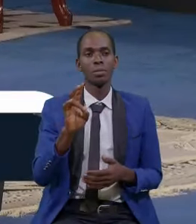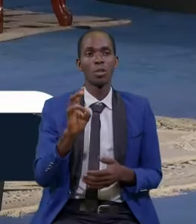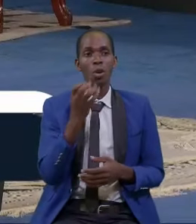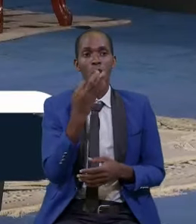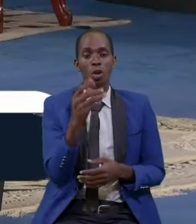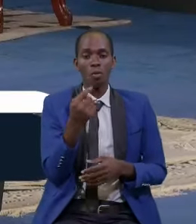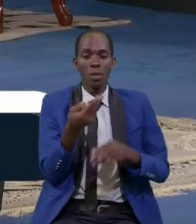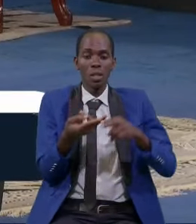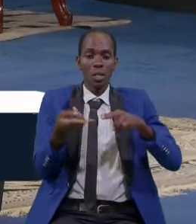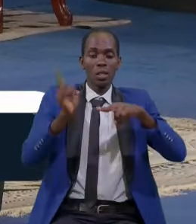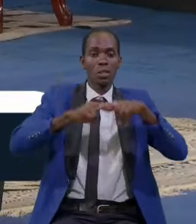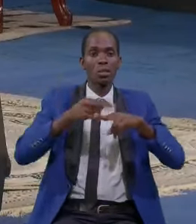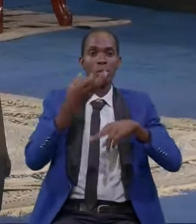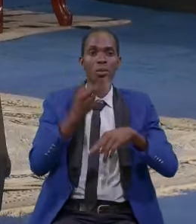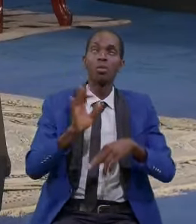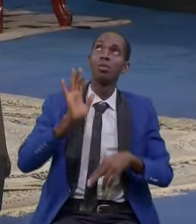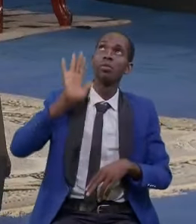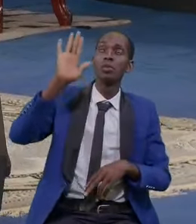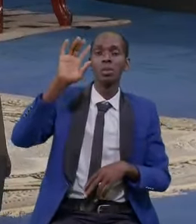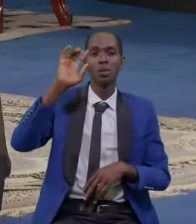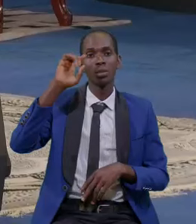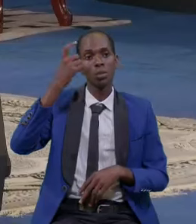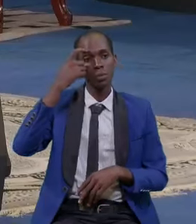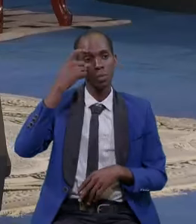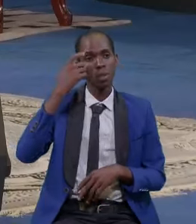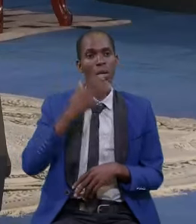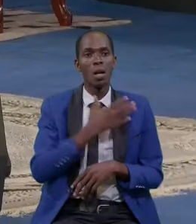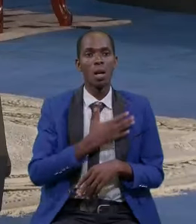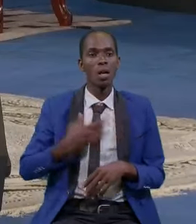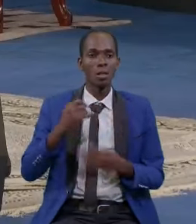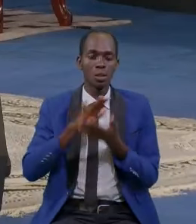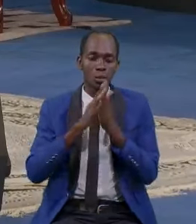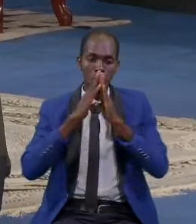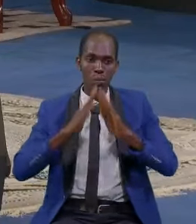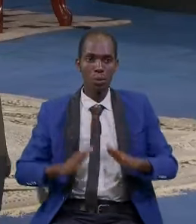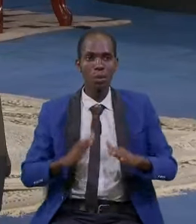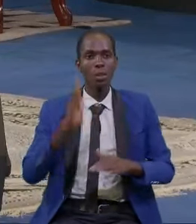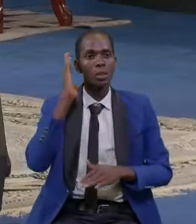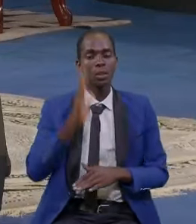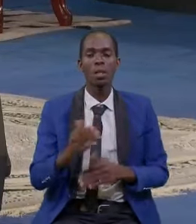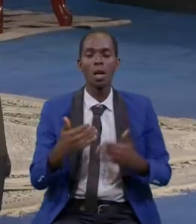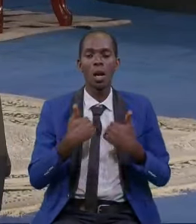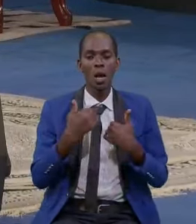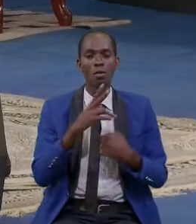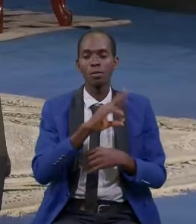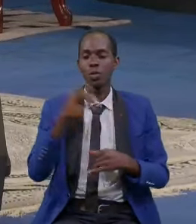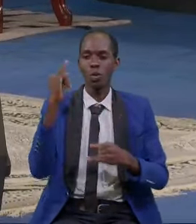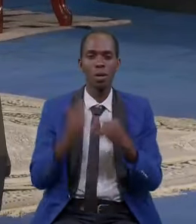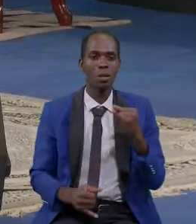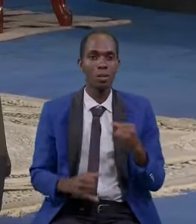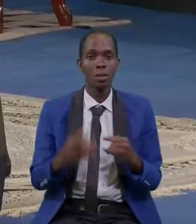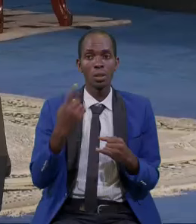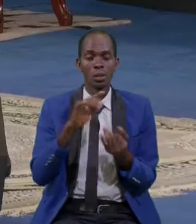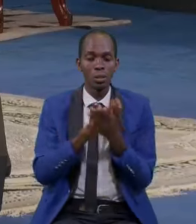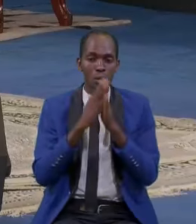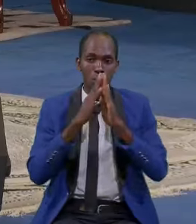his kingdom and his peace, there shall be no end. The peace of